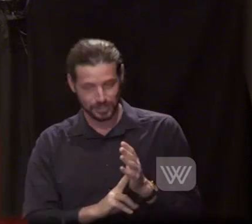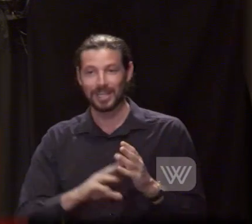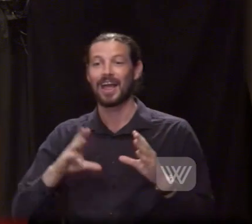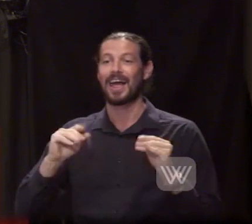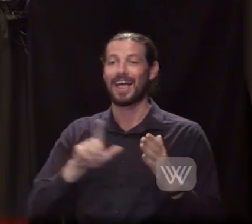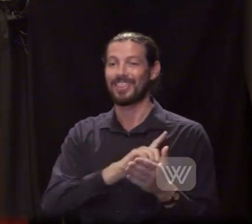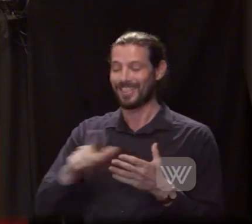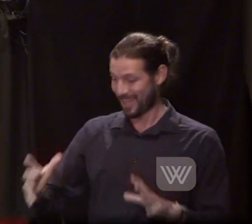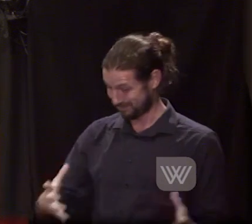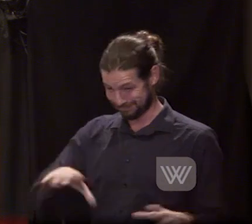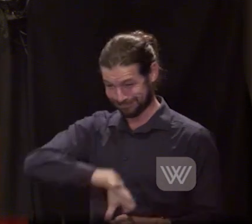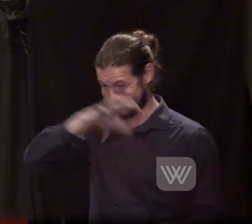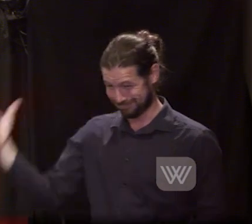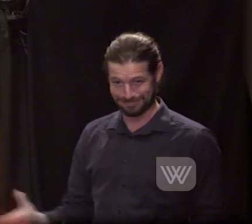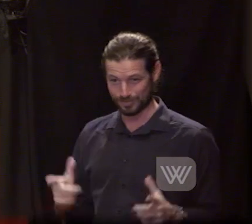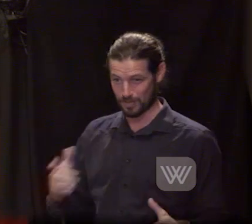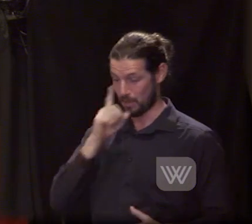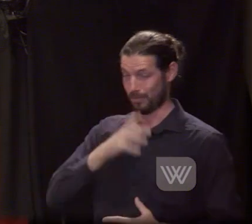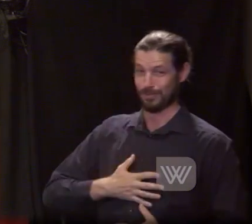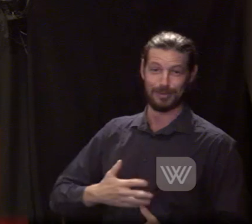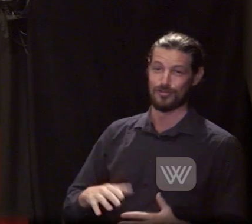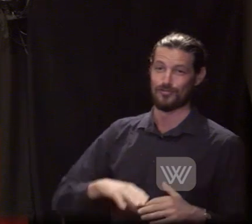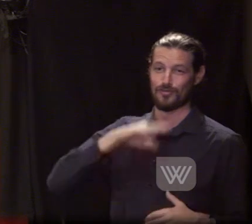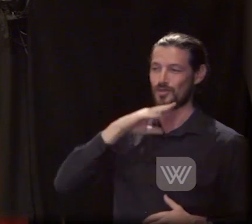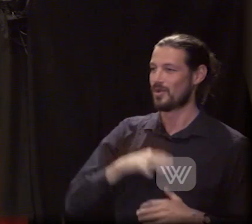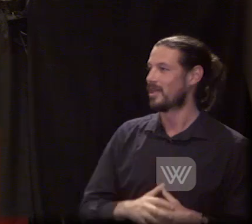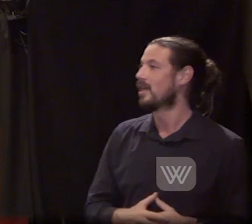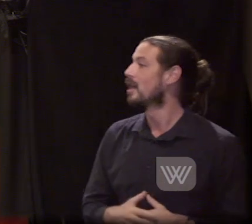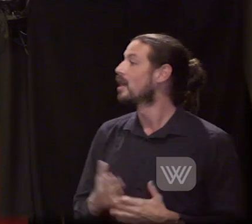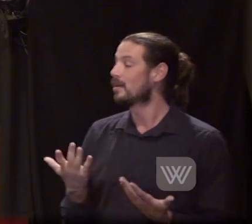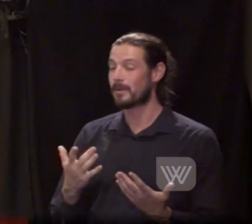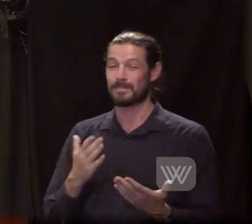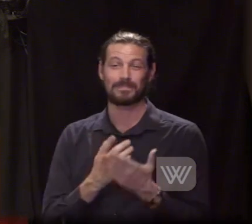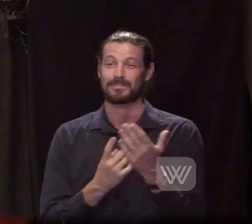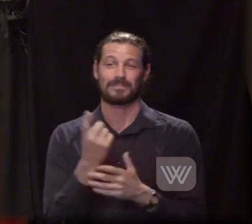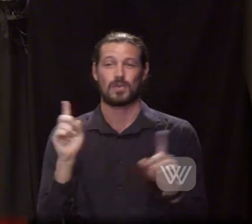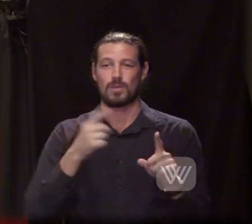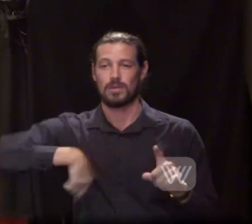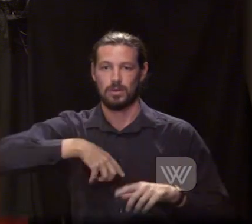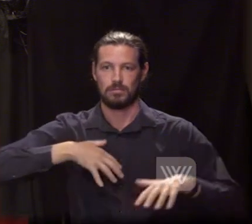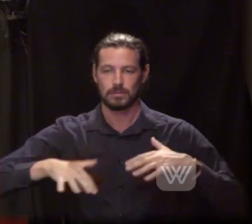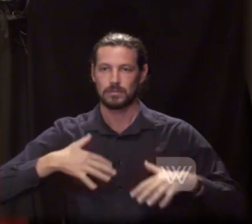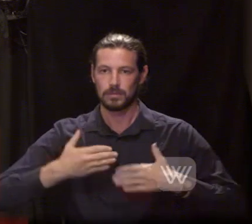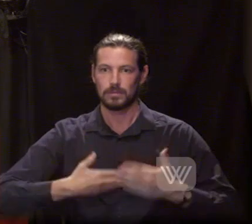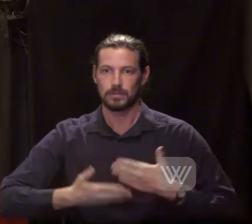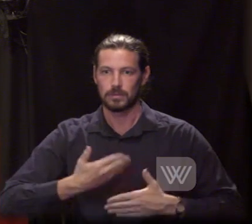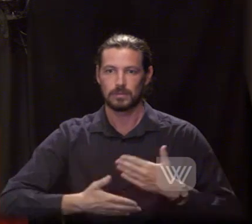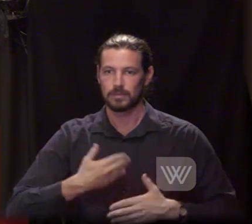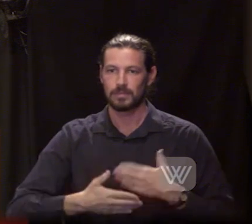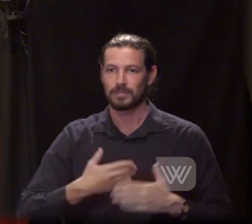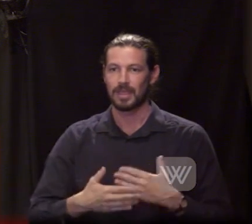Because if you stay busy, time will fly anyways. And I think that because we were so busy, we're not counting down the days at the end. It